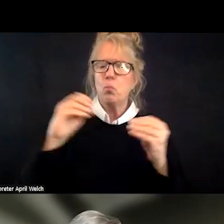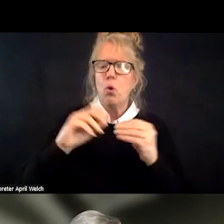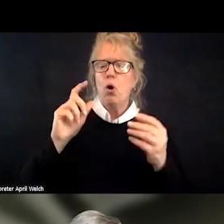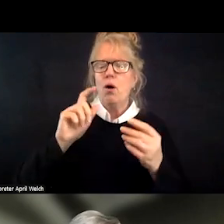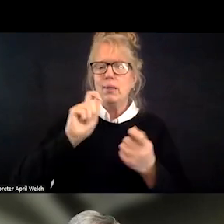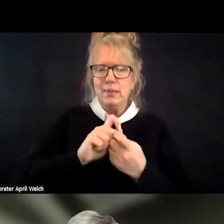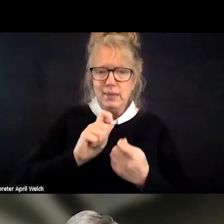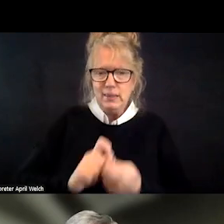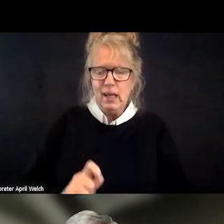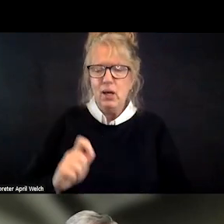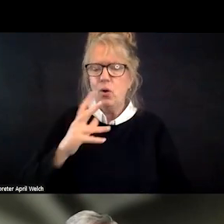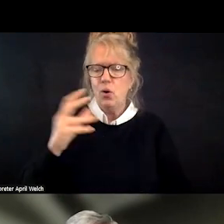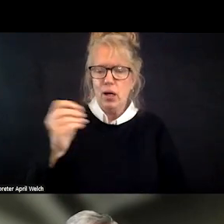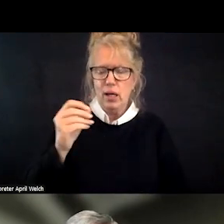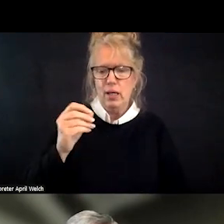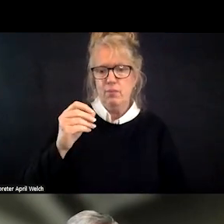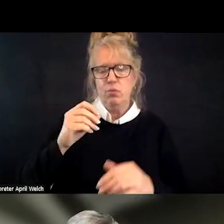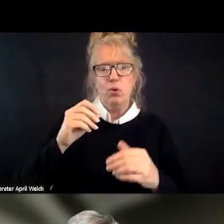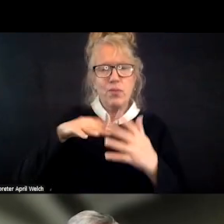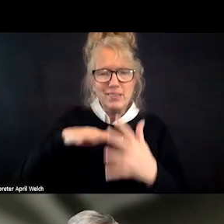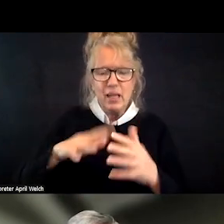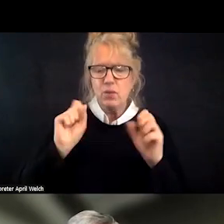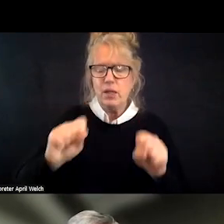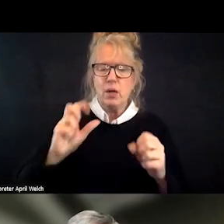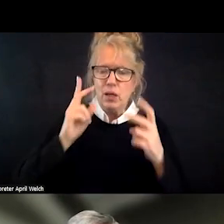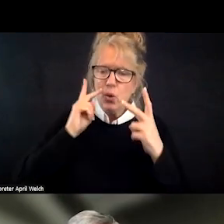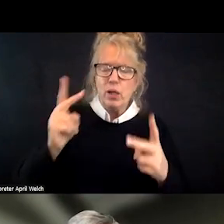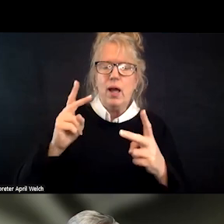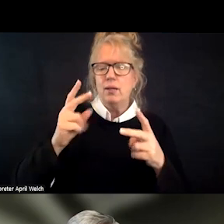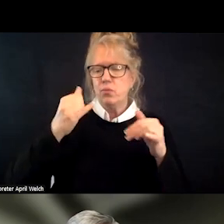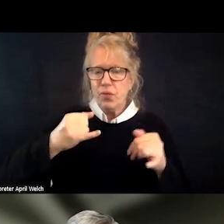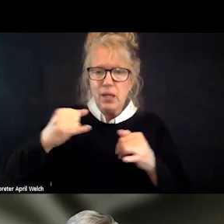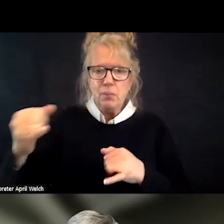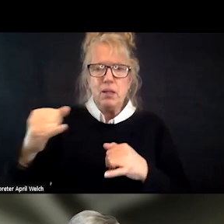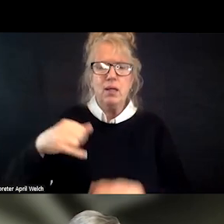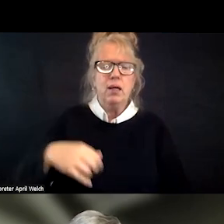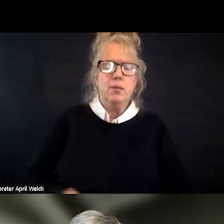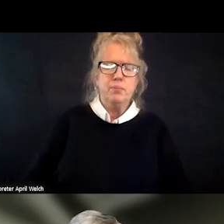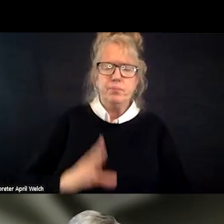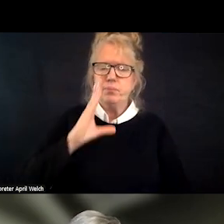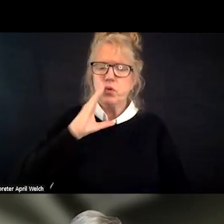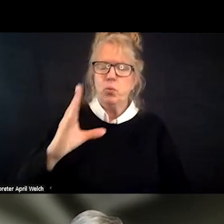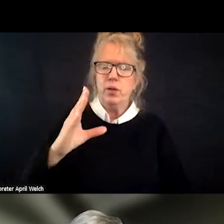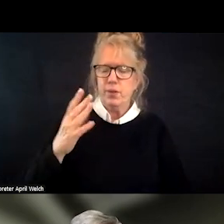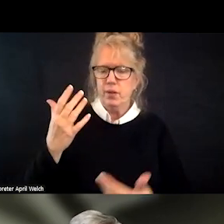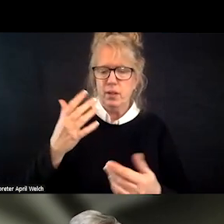well as our longitudinal study that will be looking at individuals longitudinally with respect to